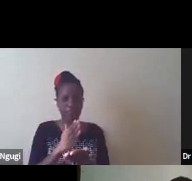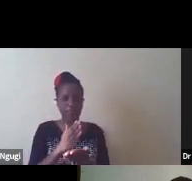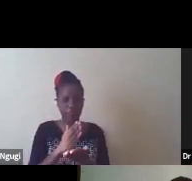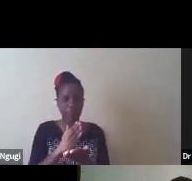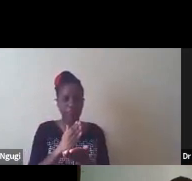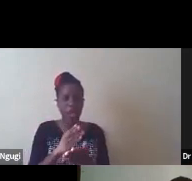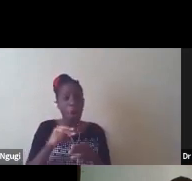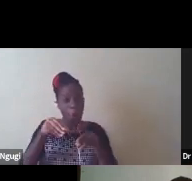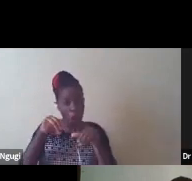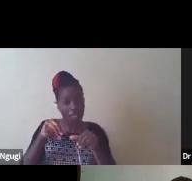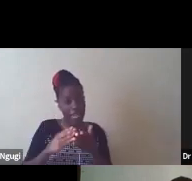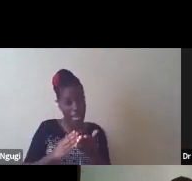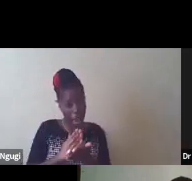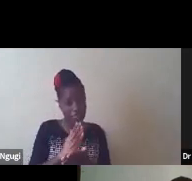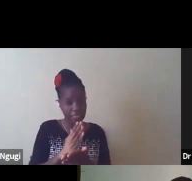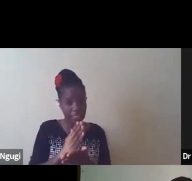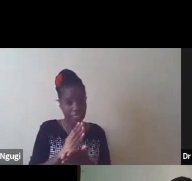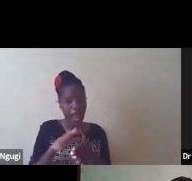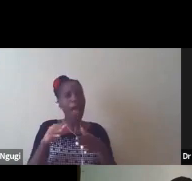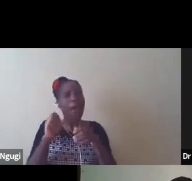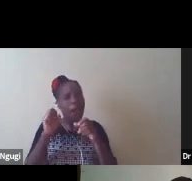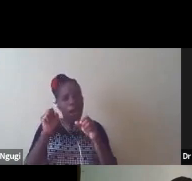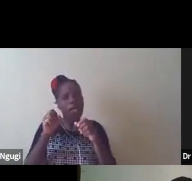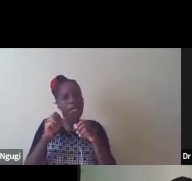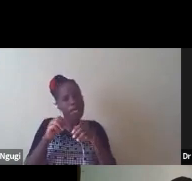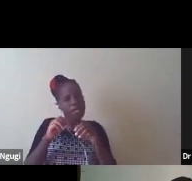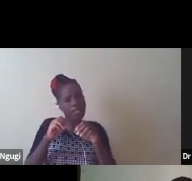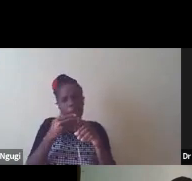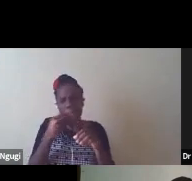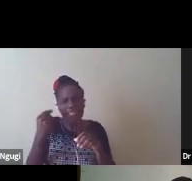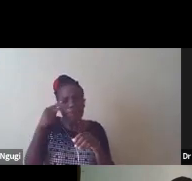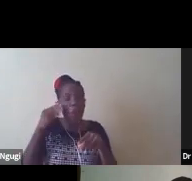it fits for mental health services and social care services in Africa.